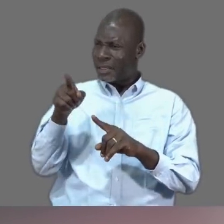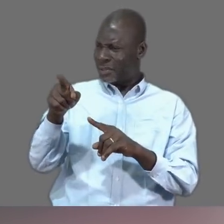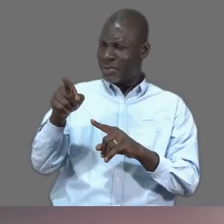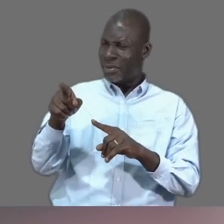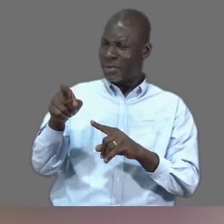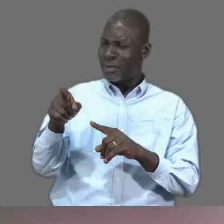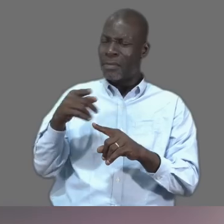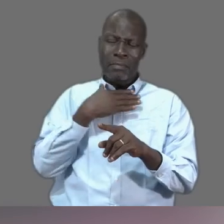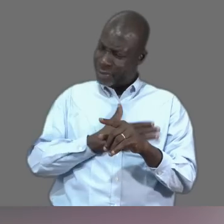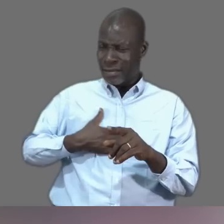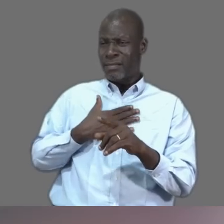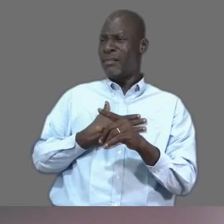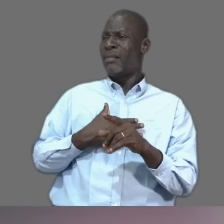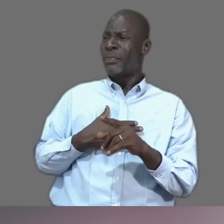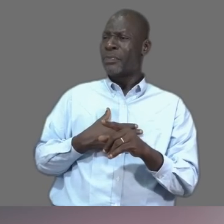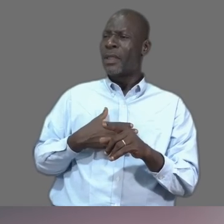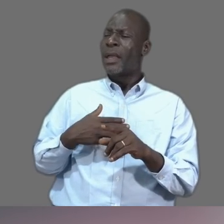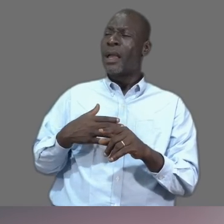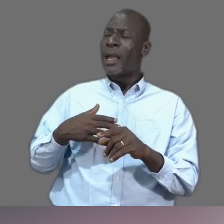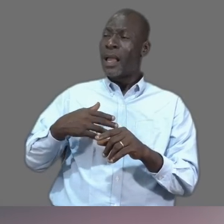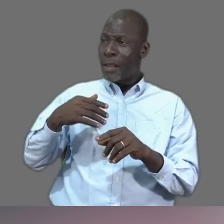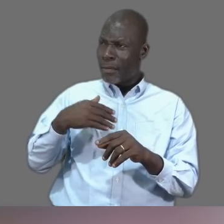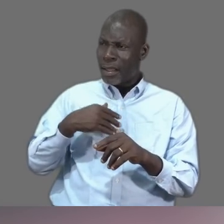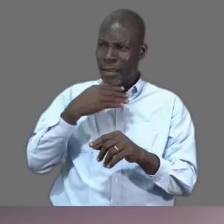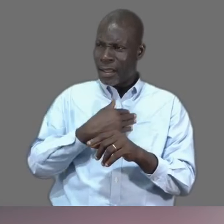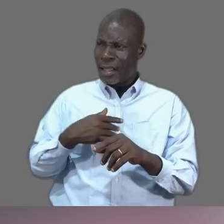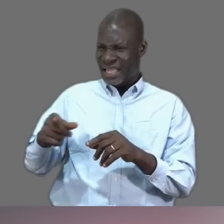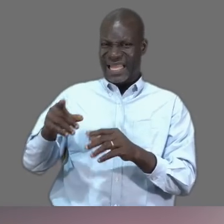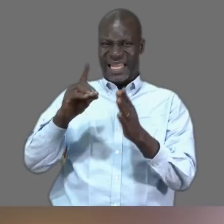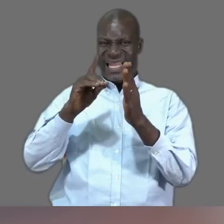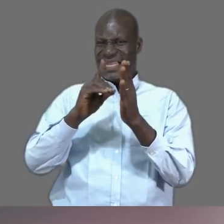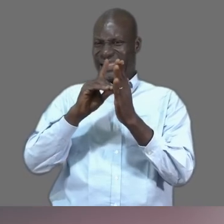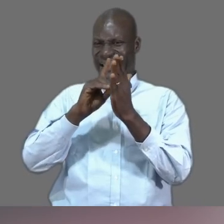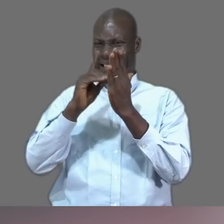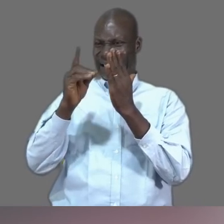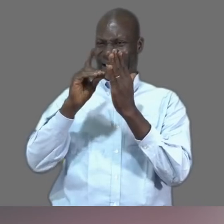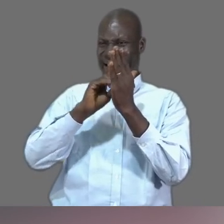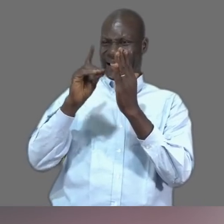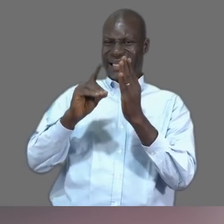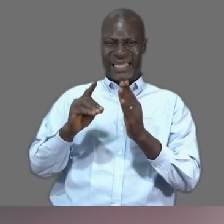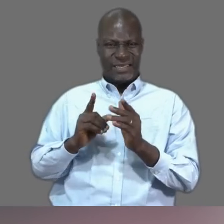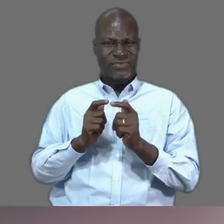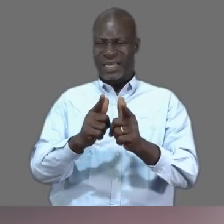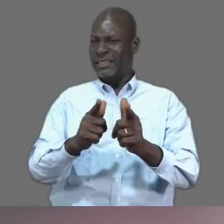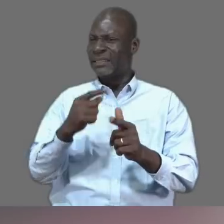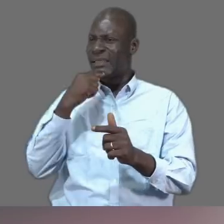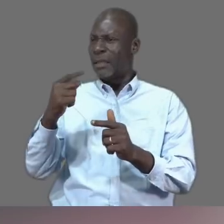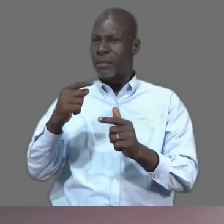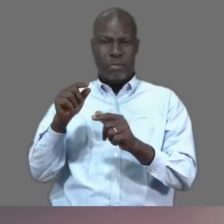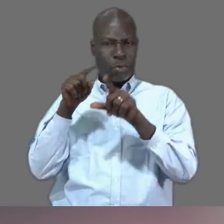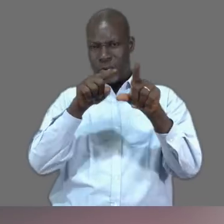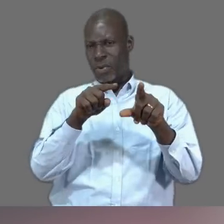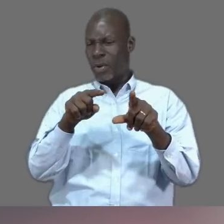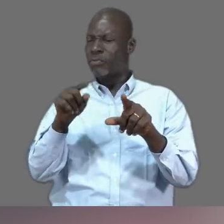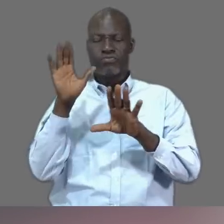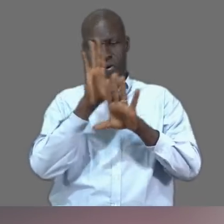so. May say, and this date rash, or more one, my co studio, may quatam or babble for the